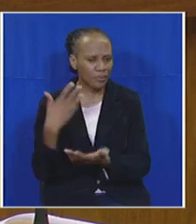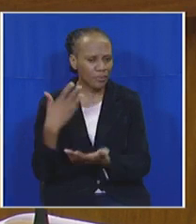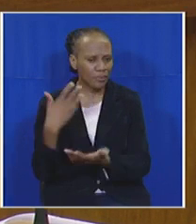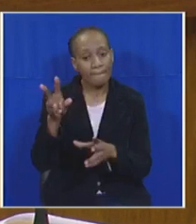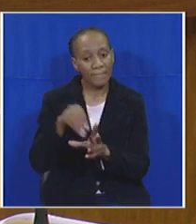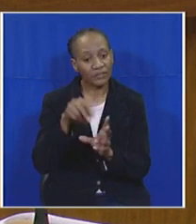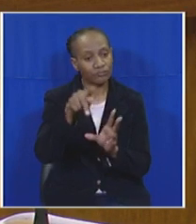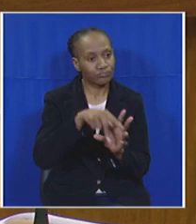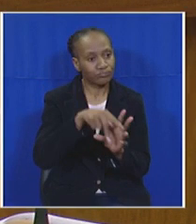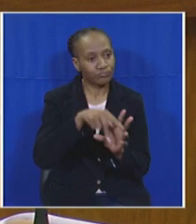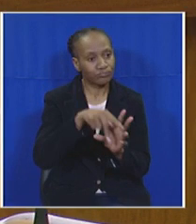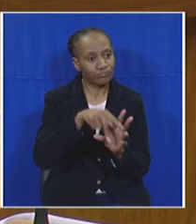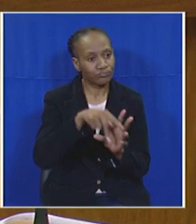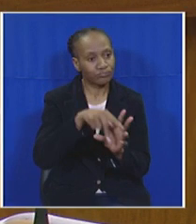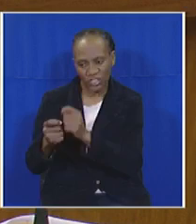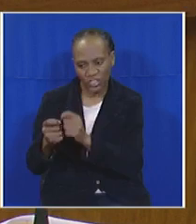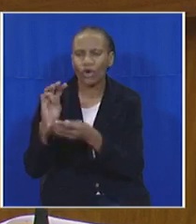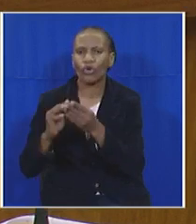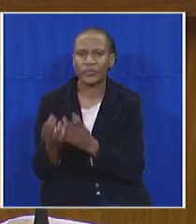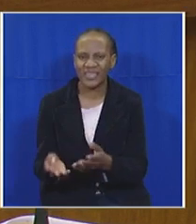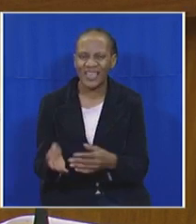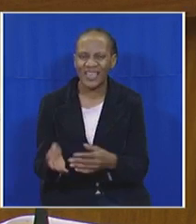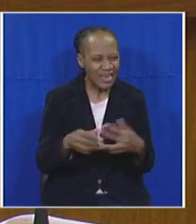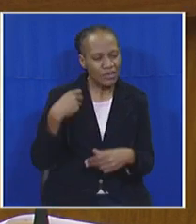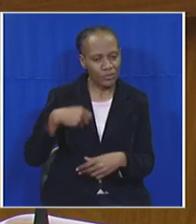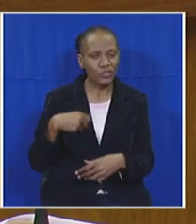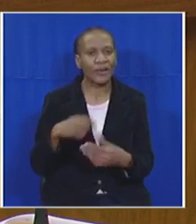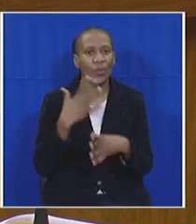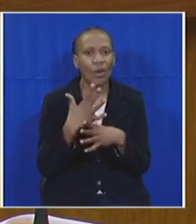participation of traditional communities in any municipal